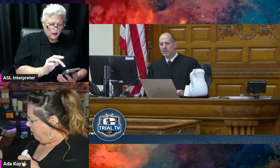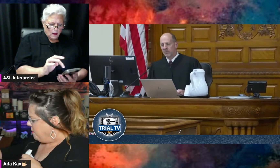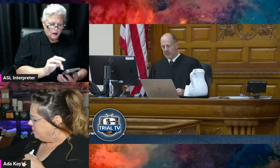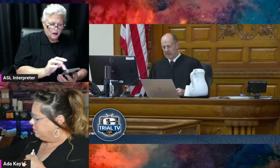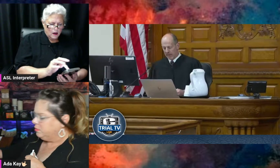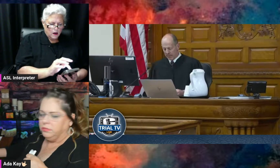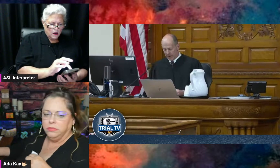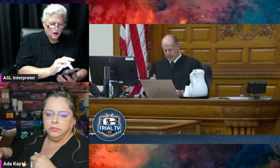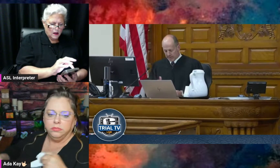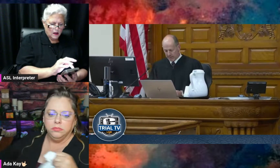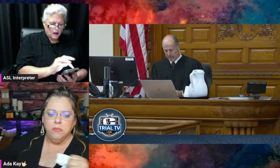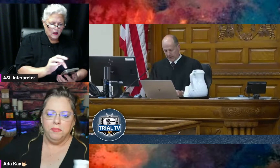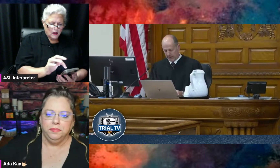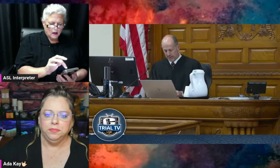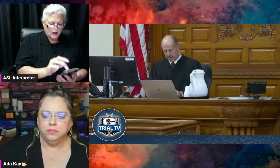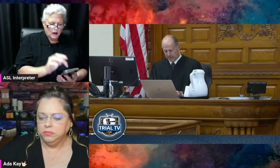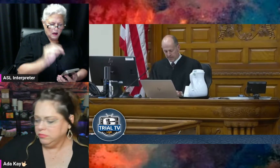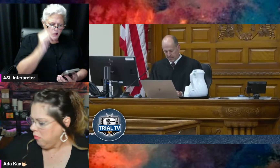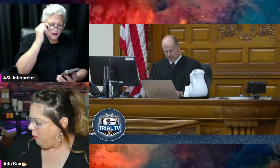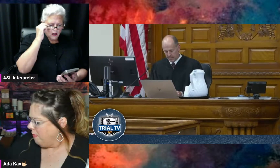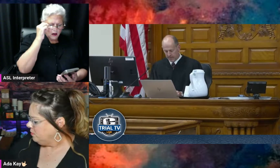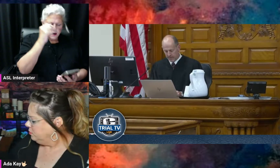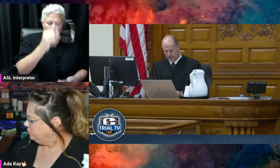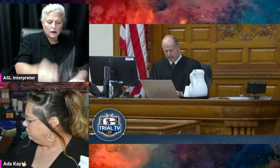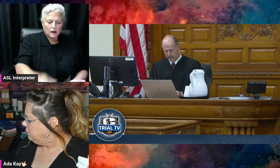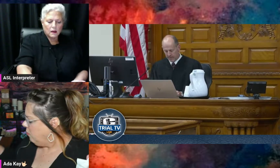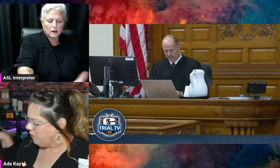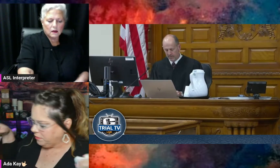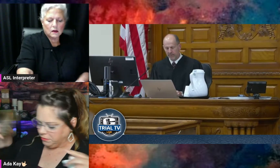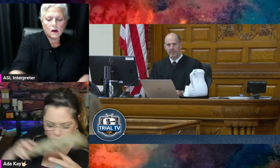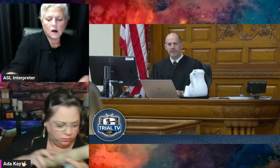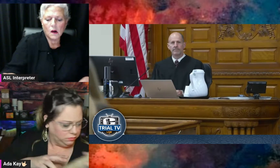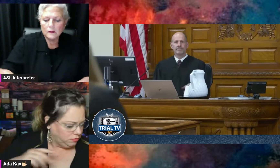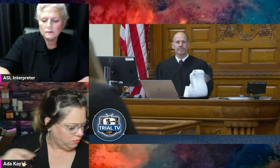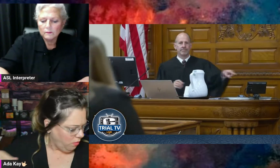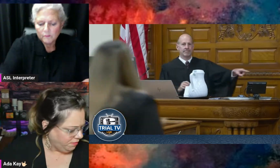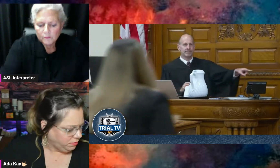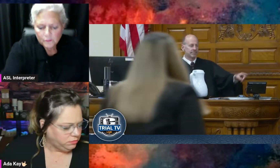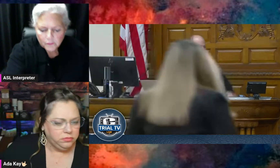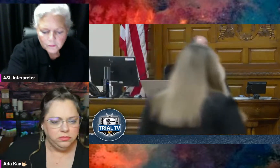Okay, a witness for the state, please. State would call Tara Scott.